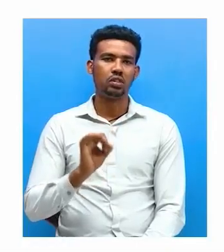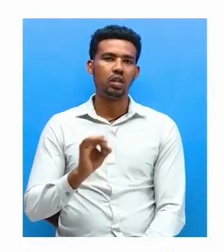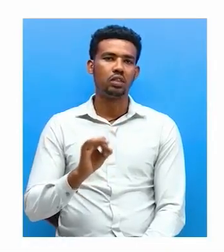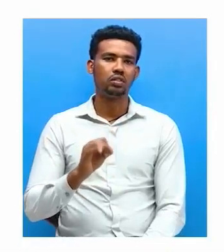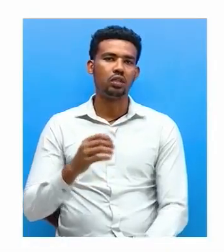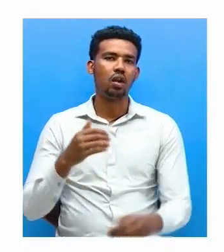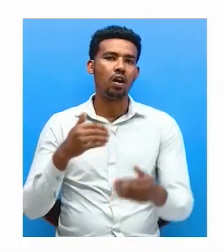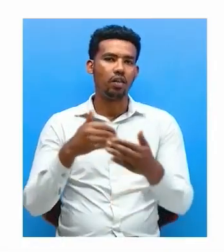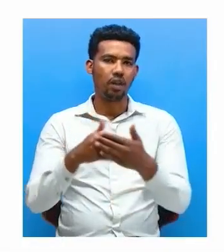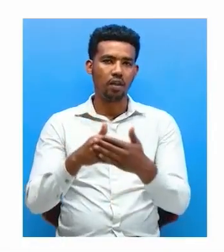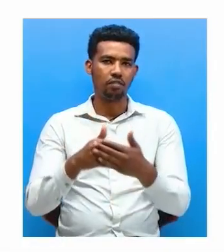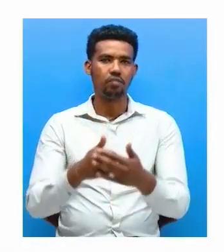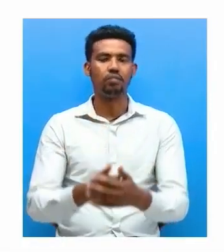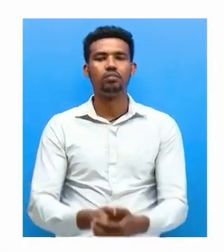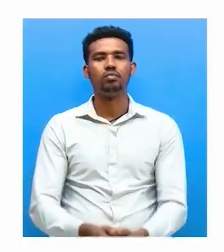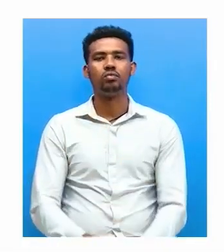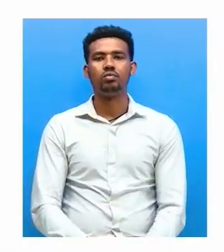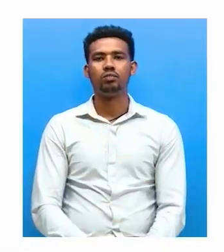arrived.